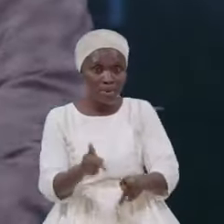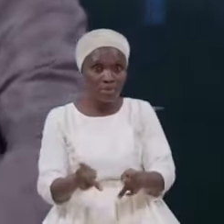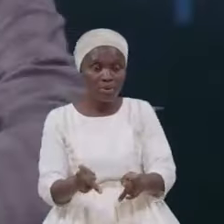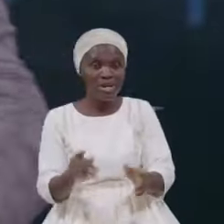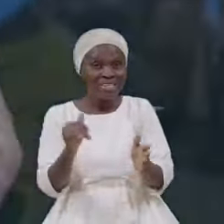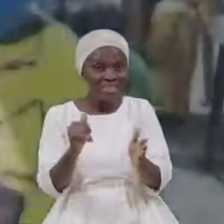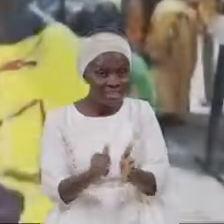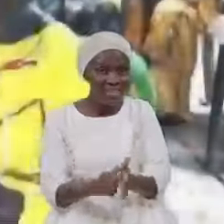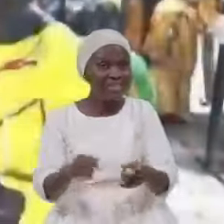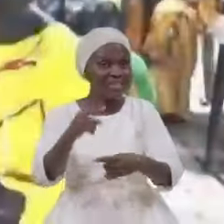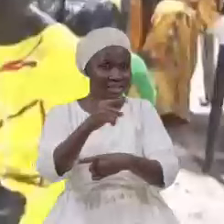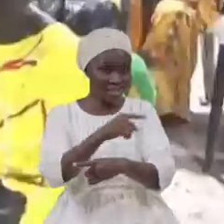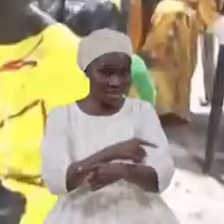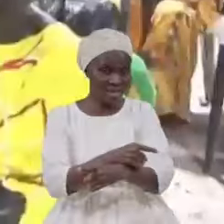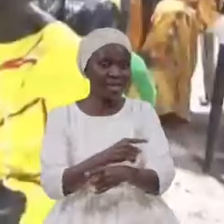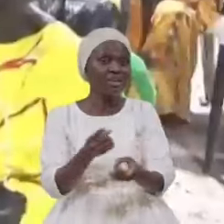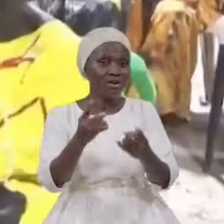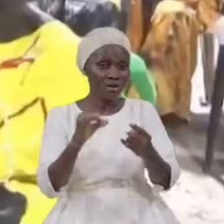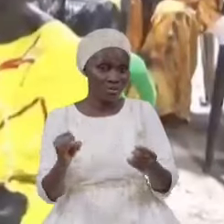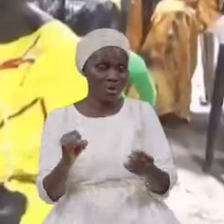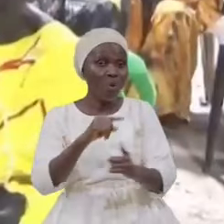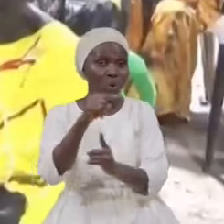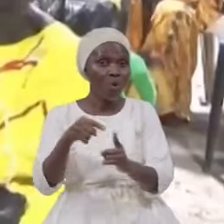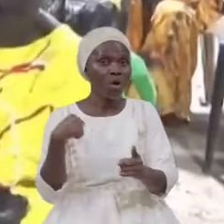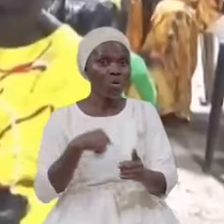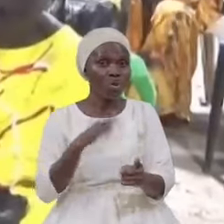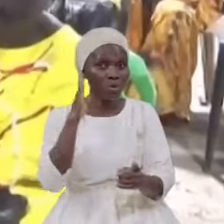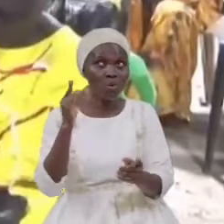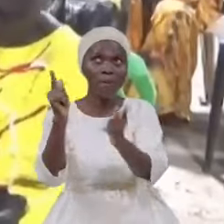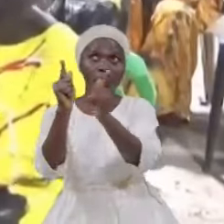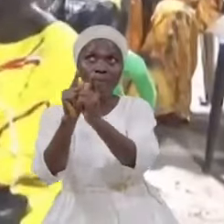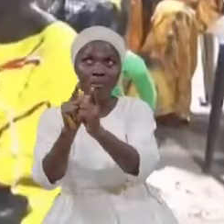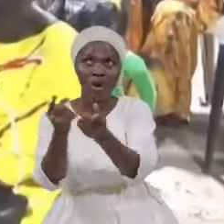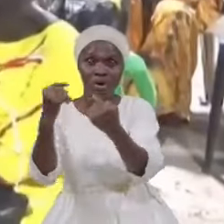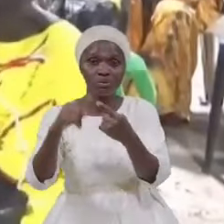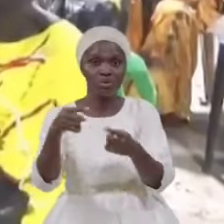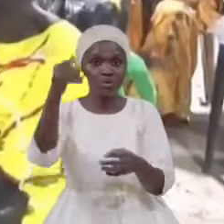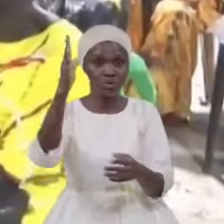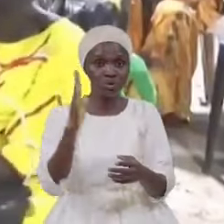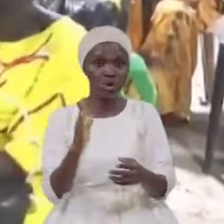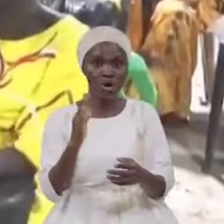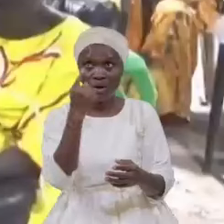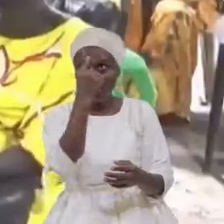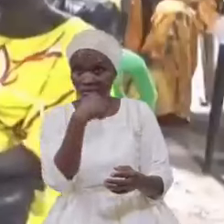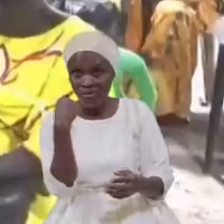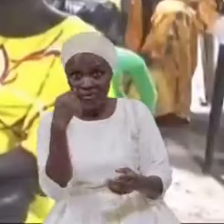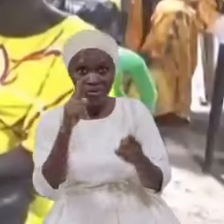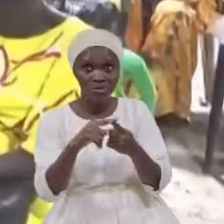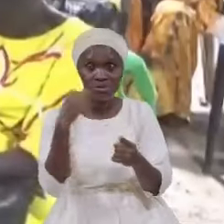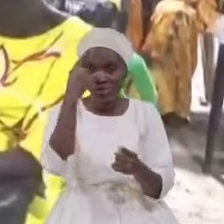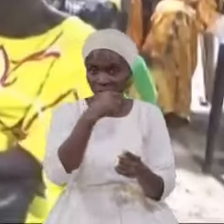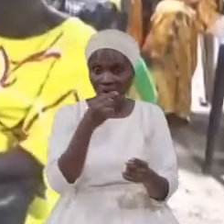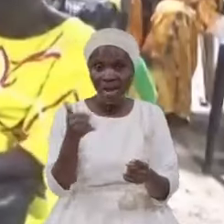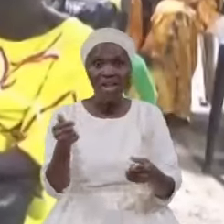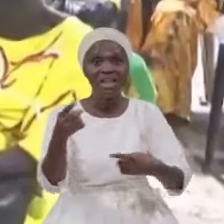face to face, and there is the day of reckoning. But happy for the people who